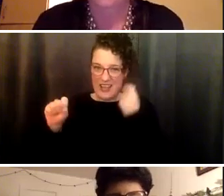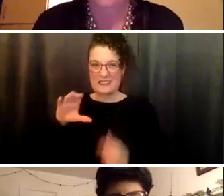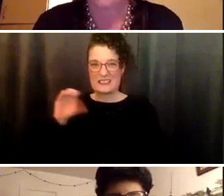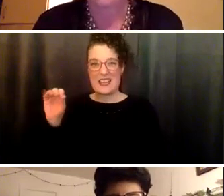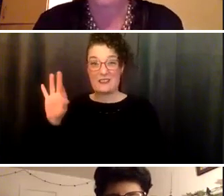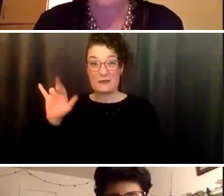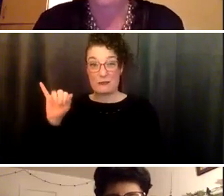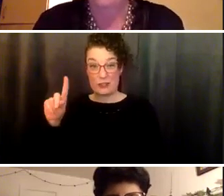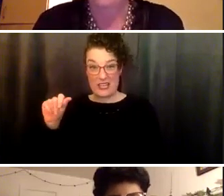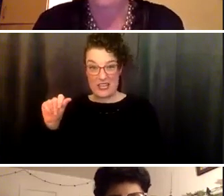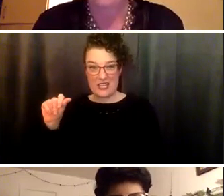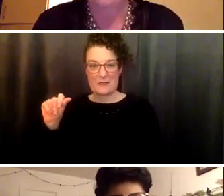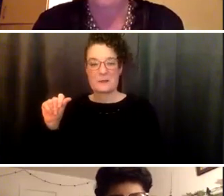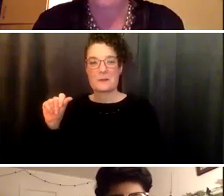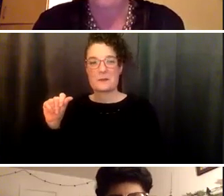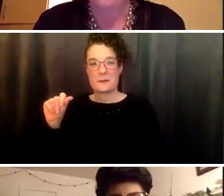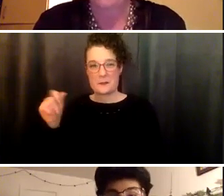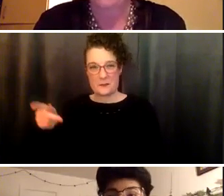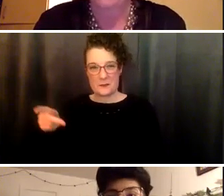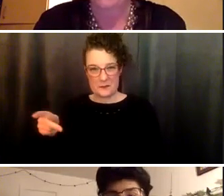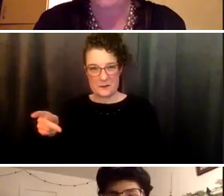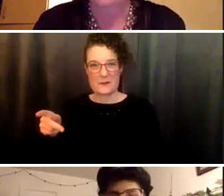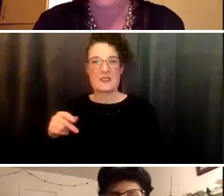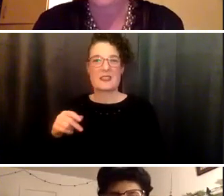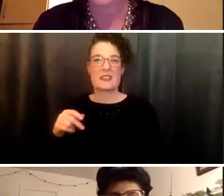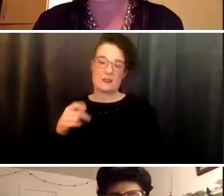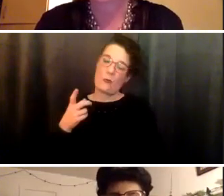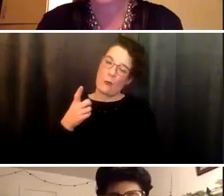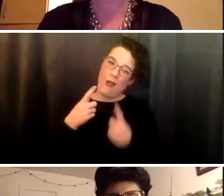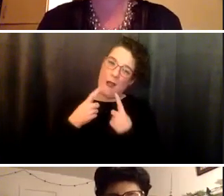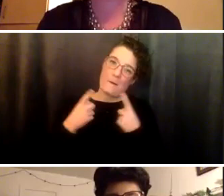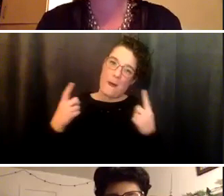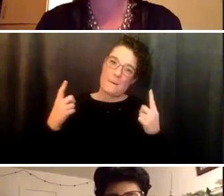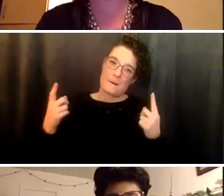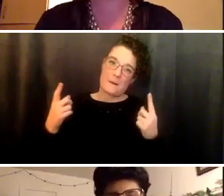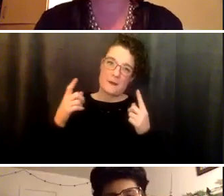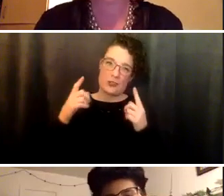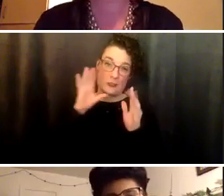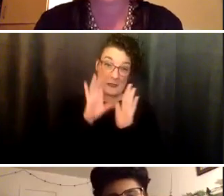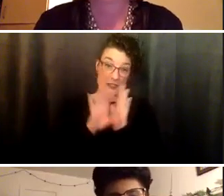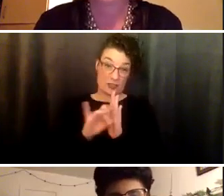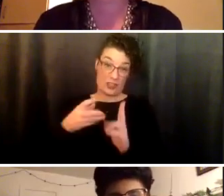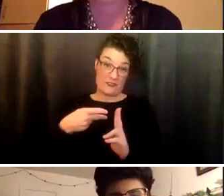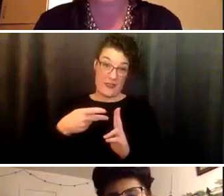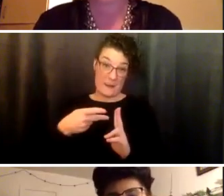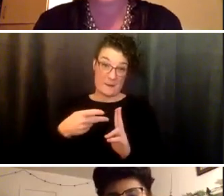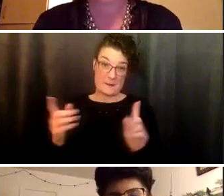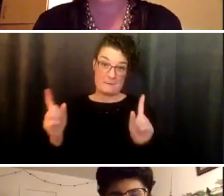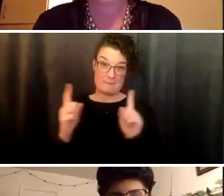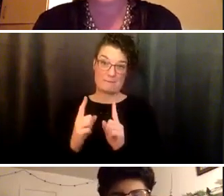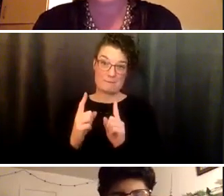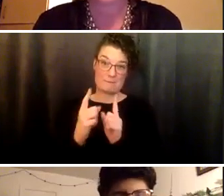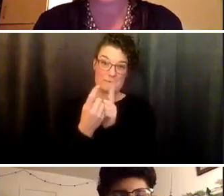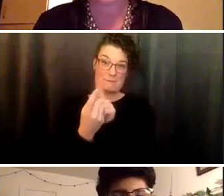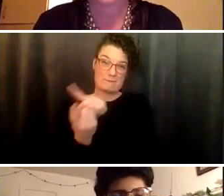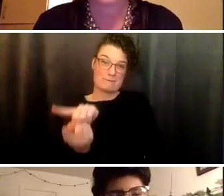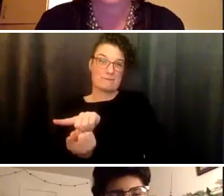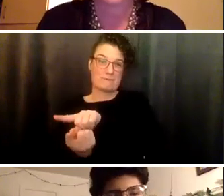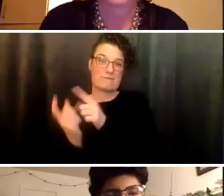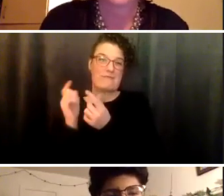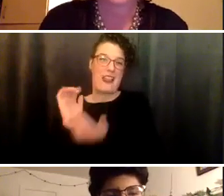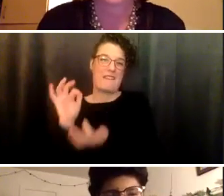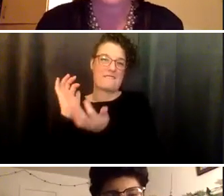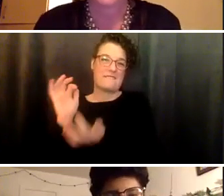there's a really popular picture of Frida and Chavela lying down, laughing.